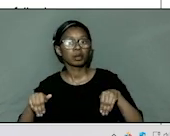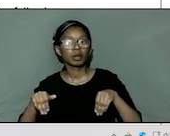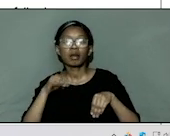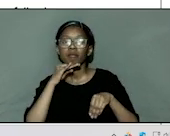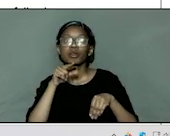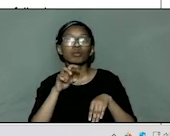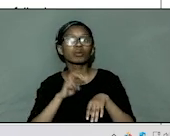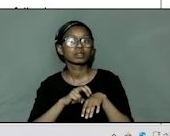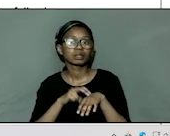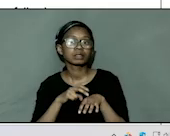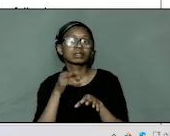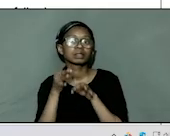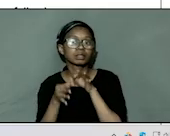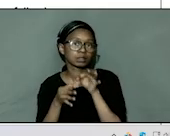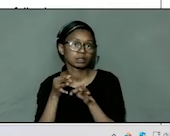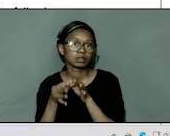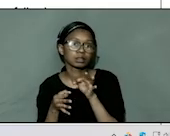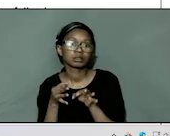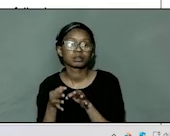by